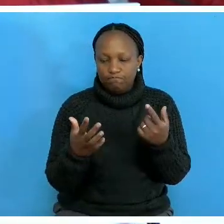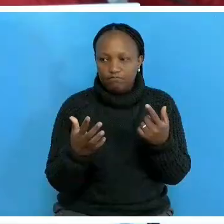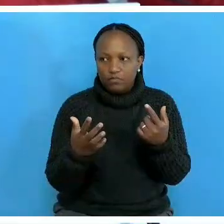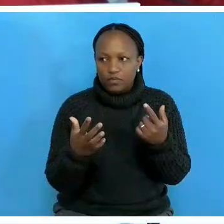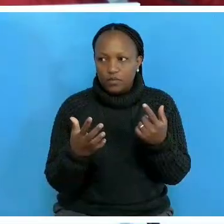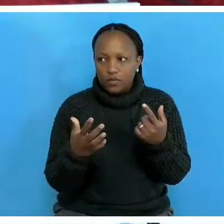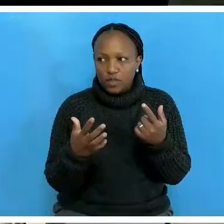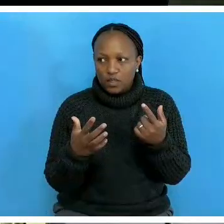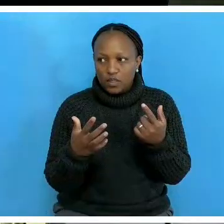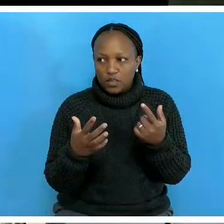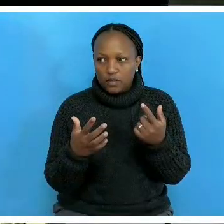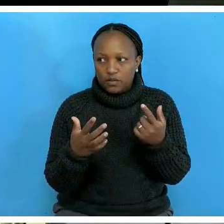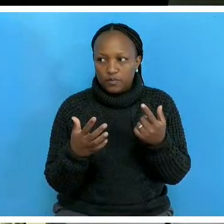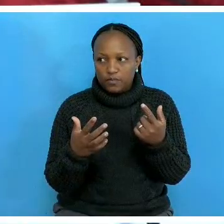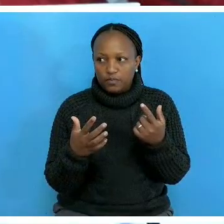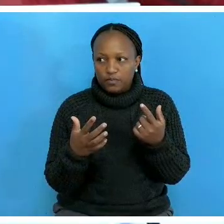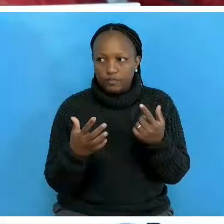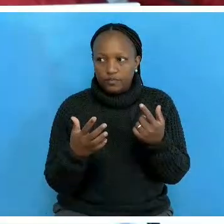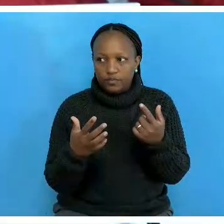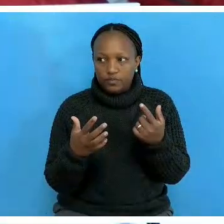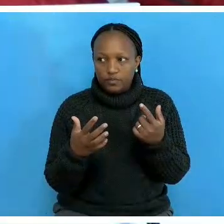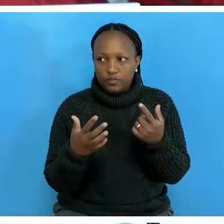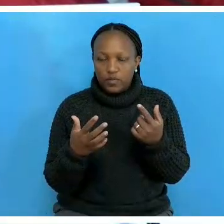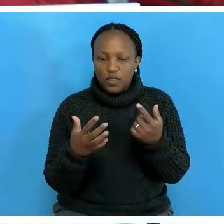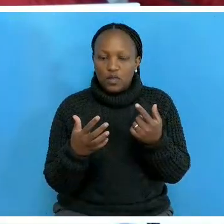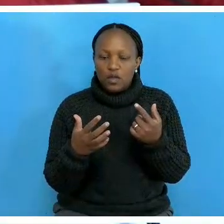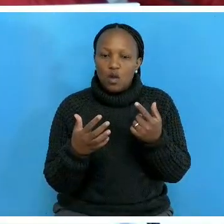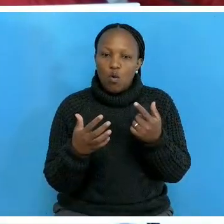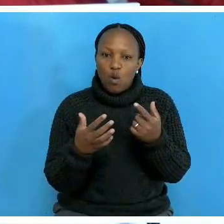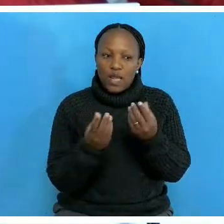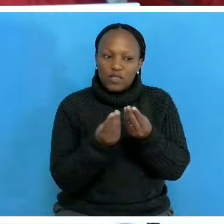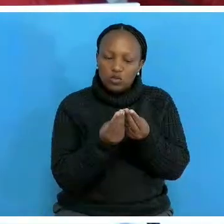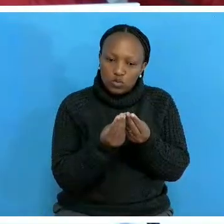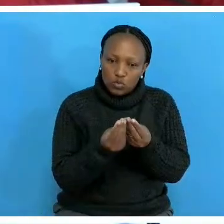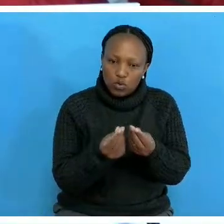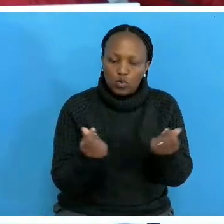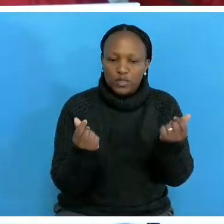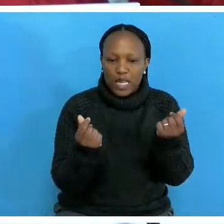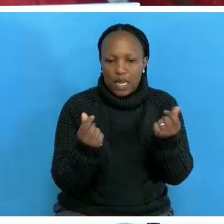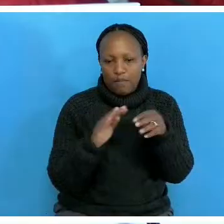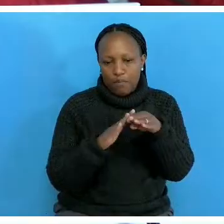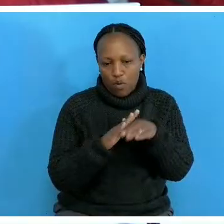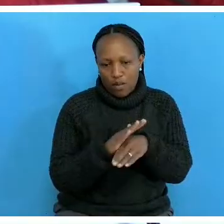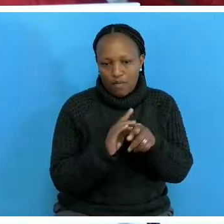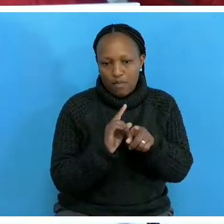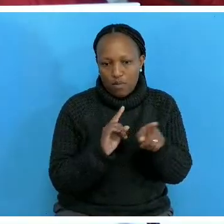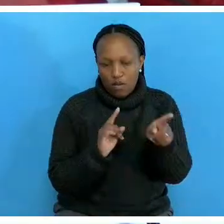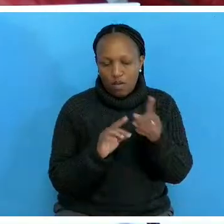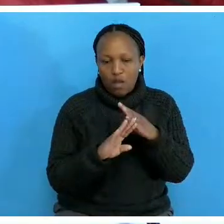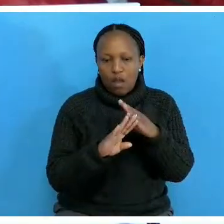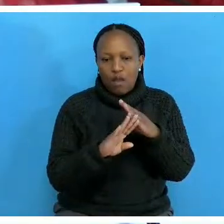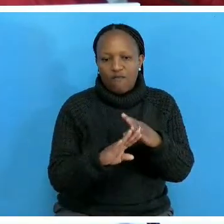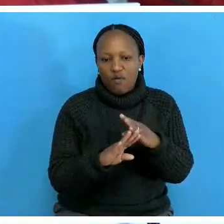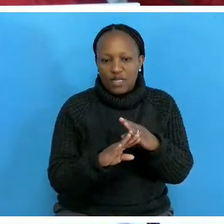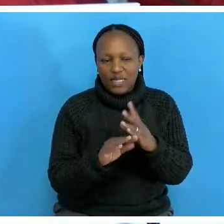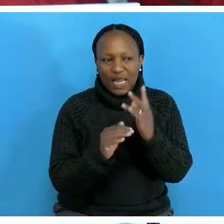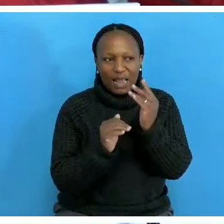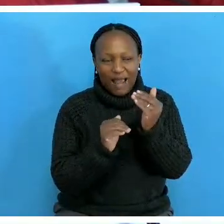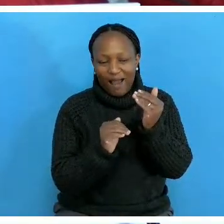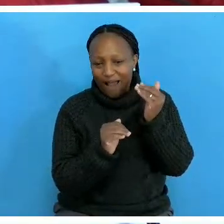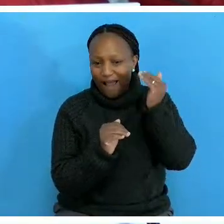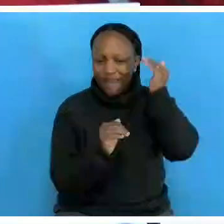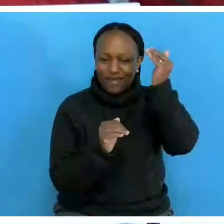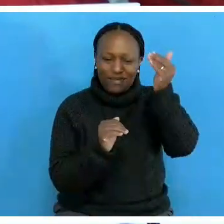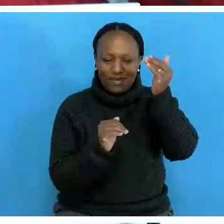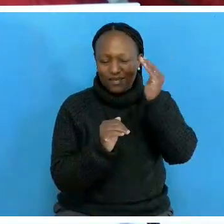deliverance solution, a resolution presentation to them. Let's avoid the high-end presentation.